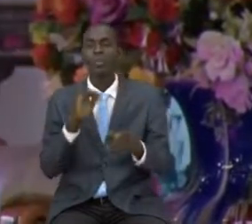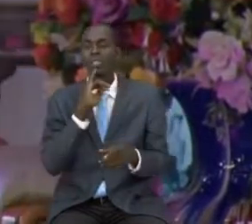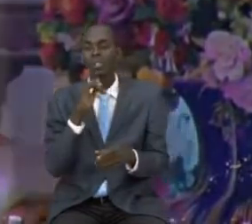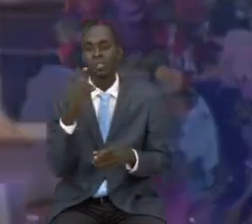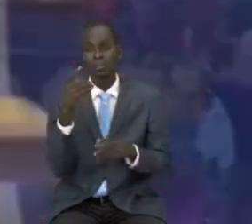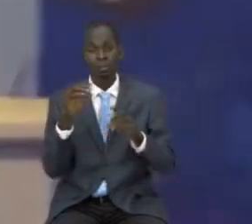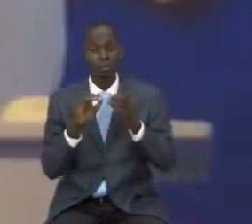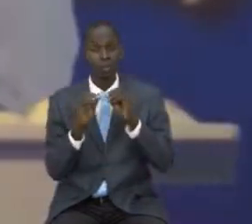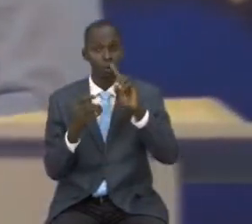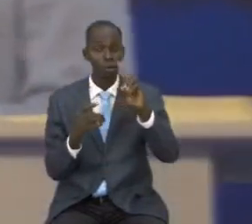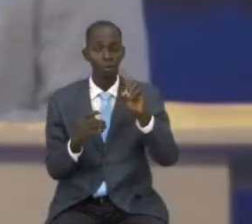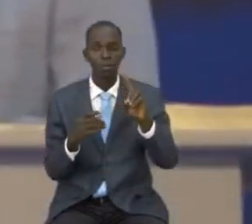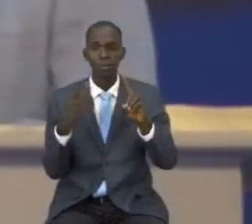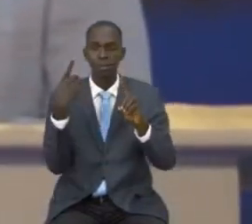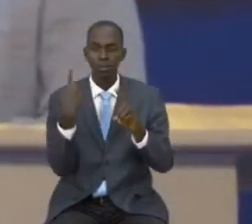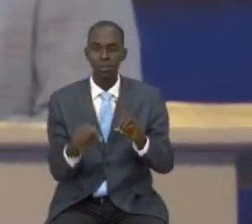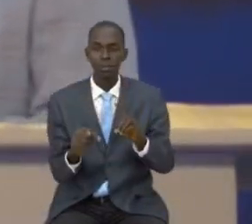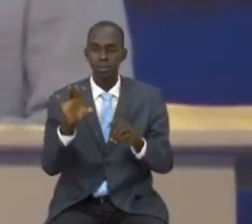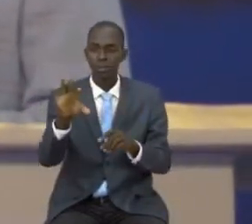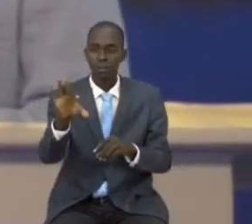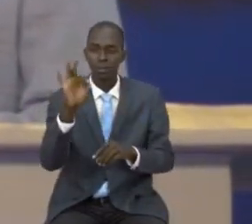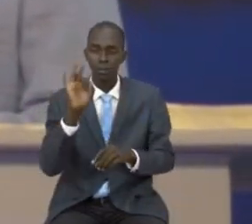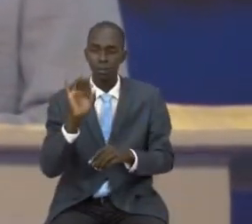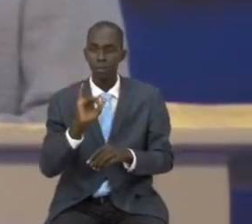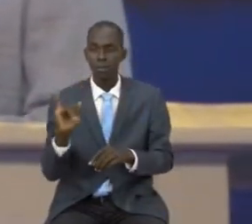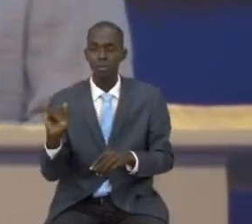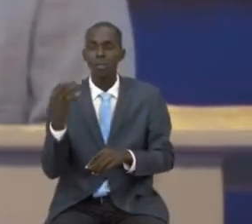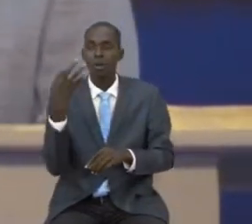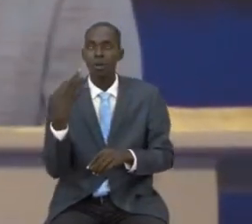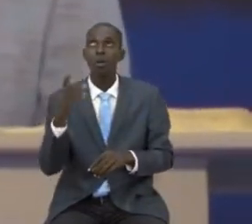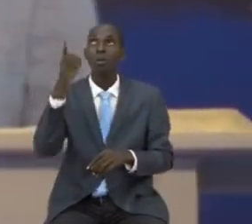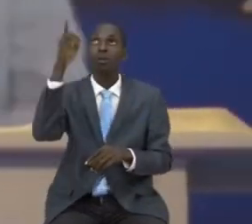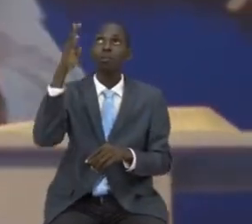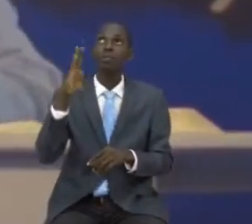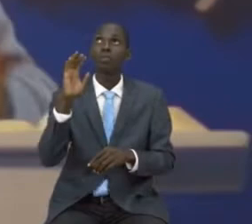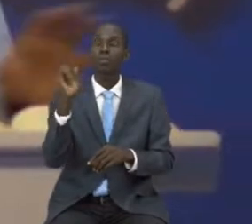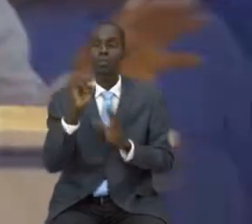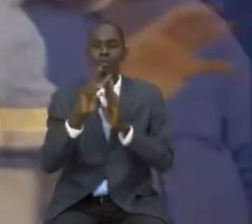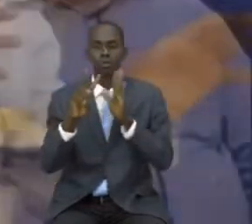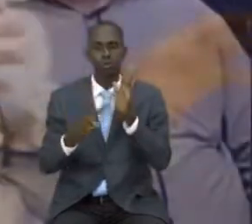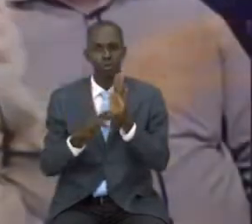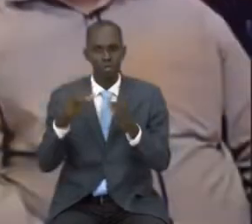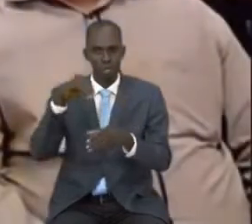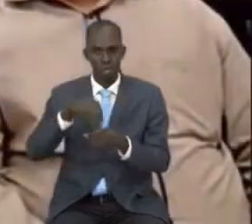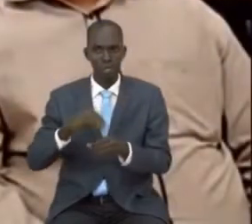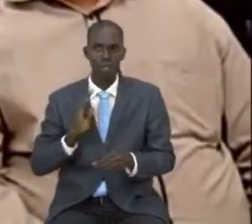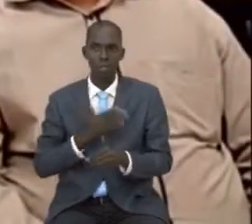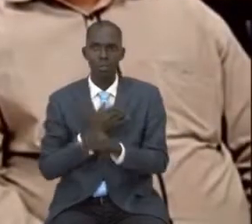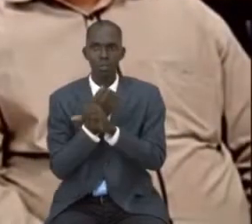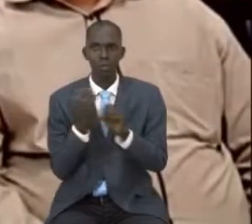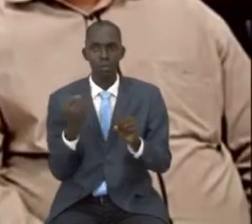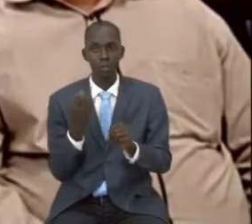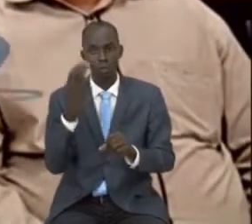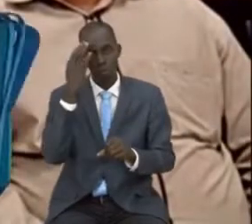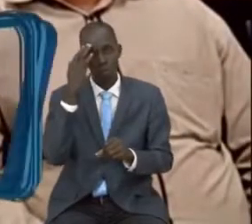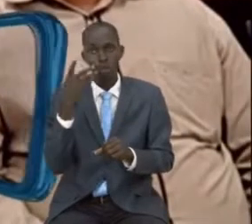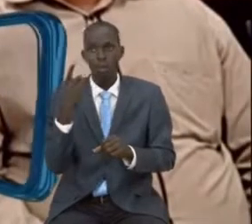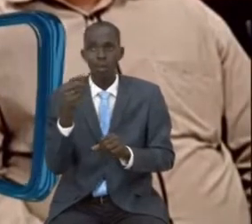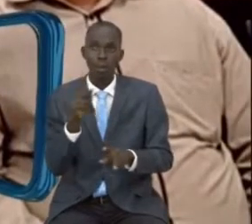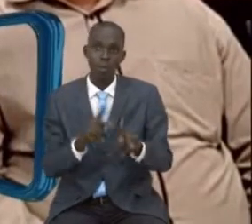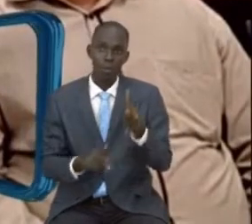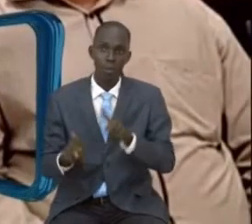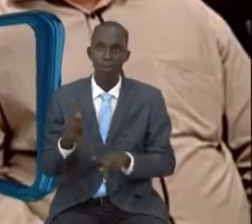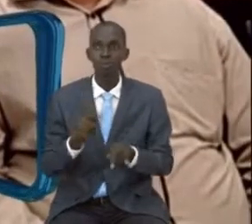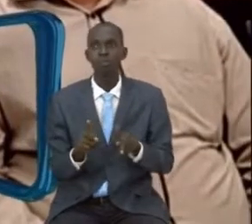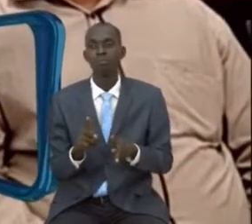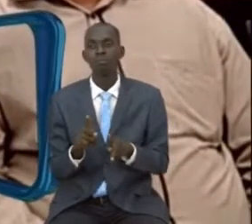discovery of God's will in our salvation. You know, there are people, they have